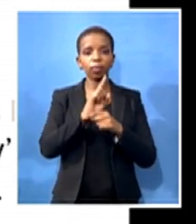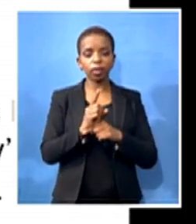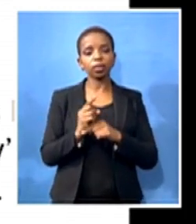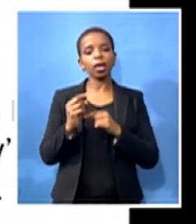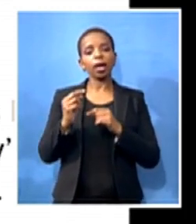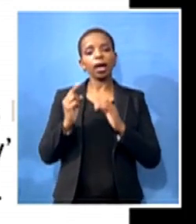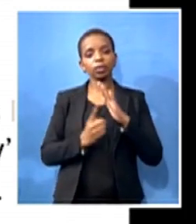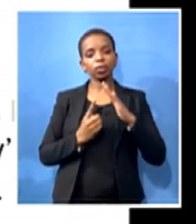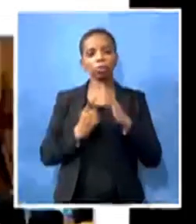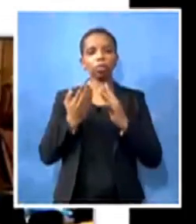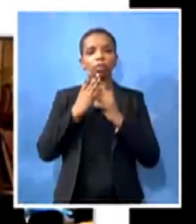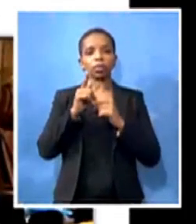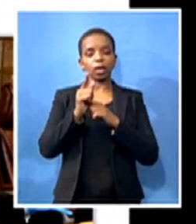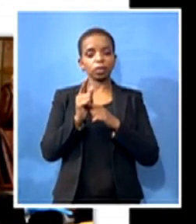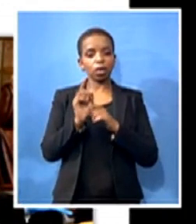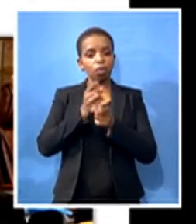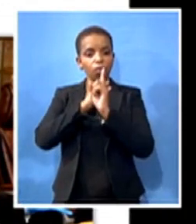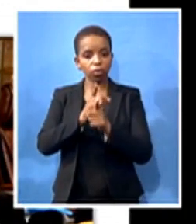better world. Next slide.